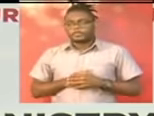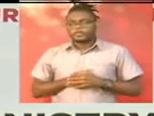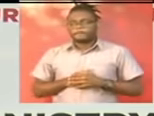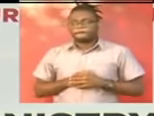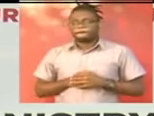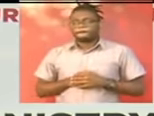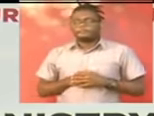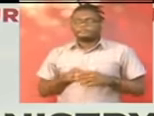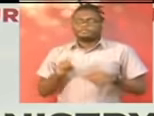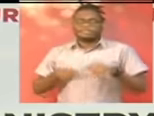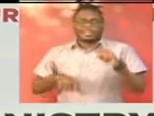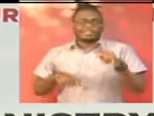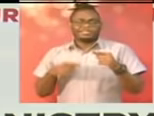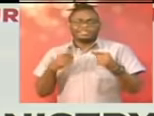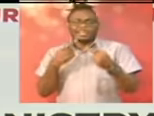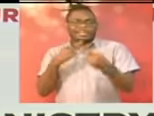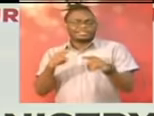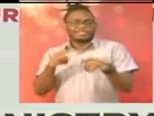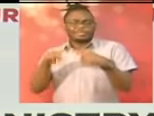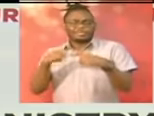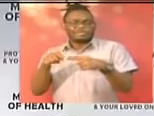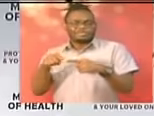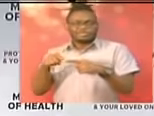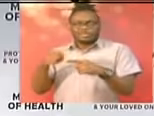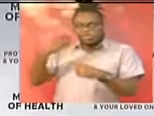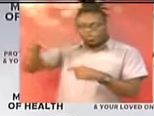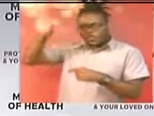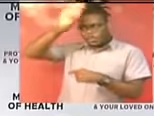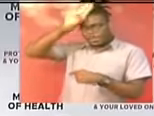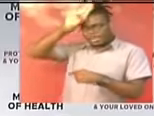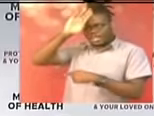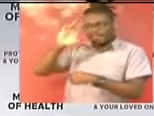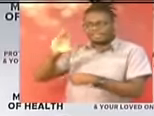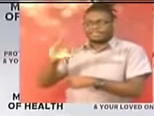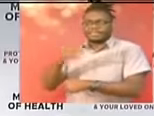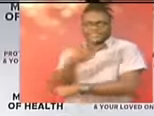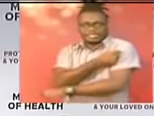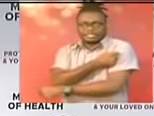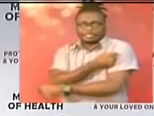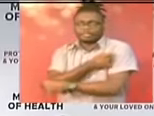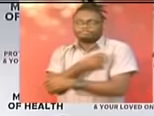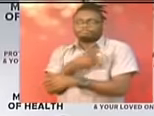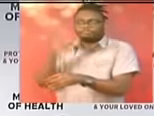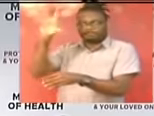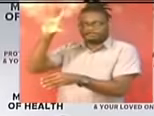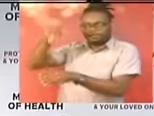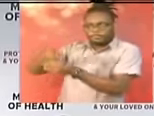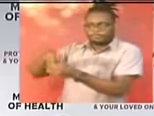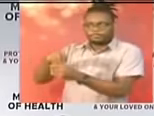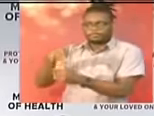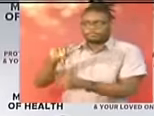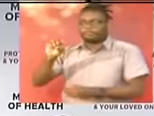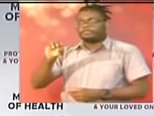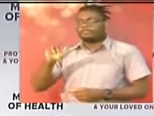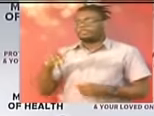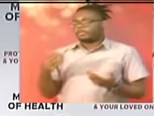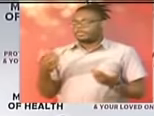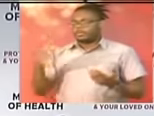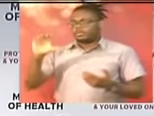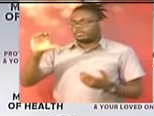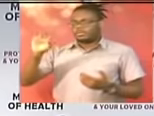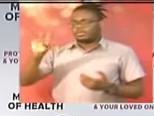can respond to. Thank you very much, Dr. Hines. We now move to